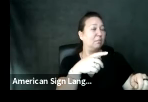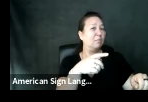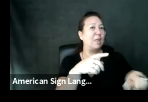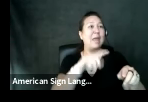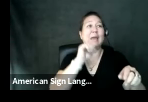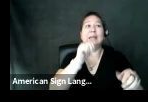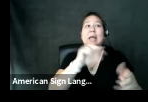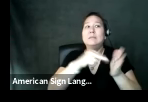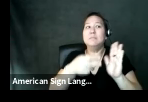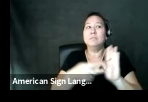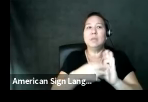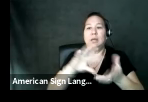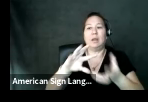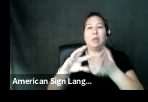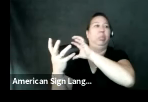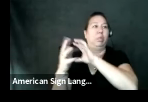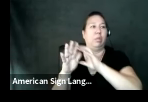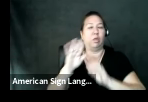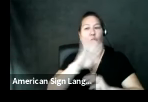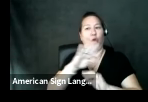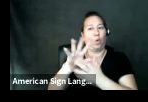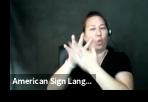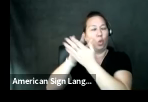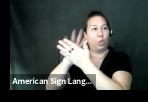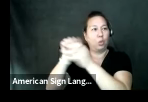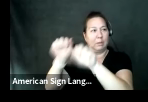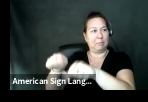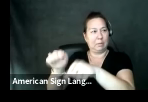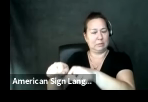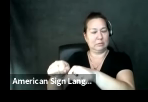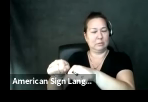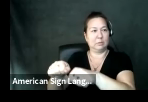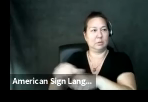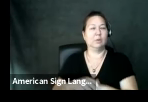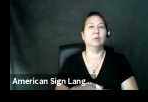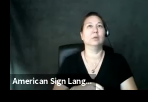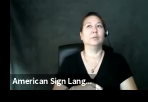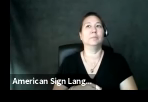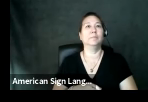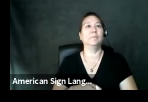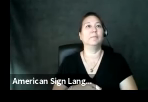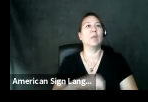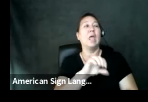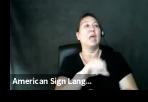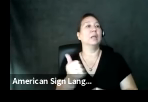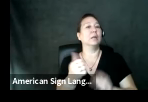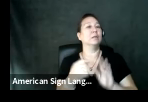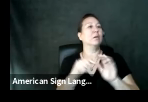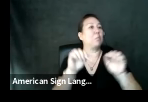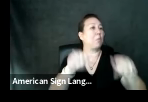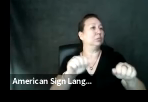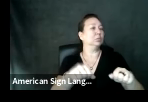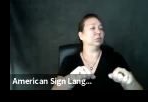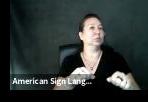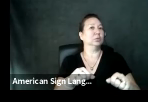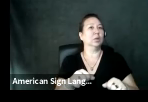educational impact or an adverse effect on their education. Another example of this is maybe a student has